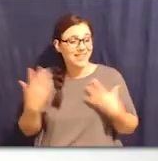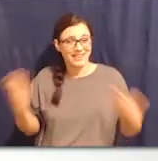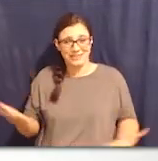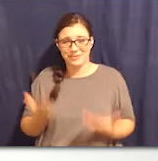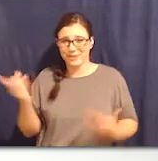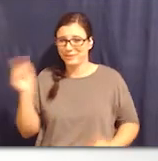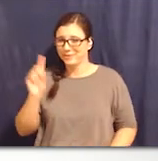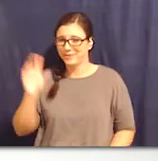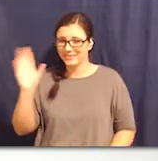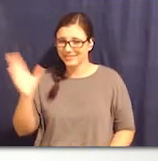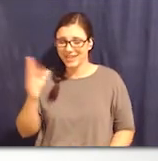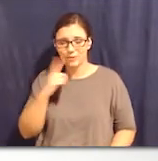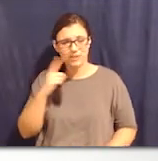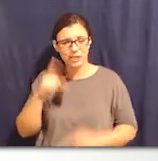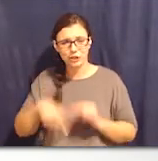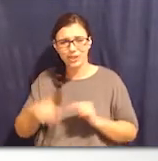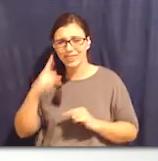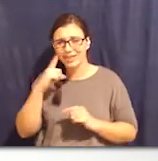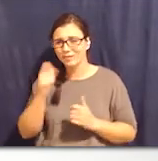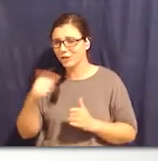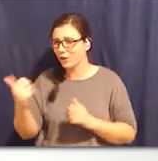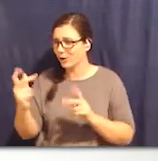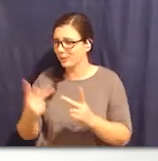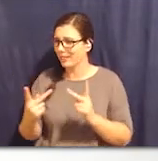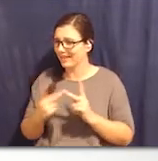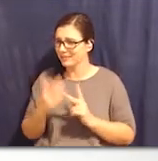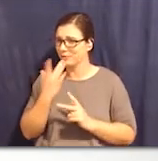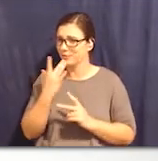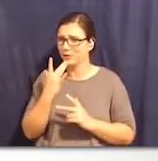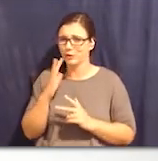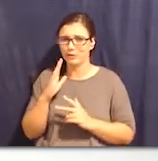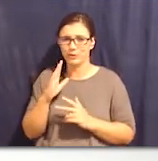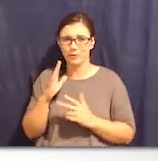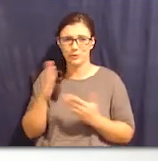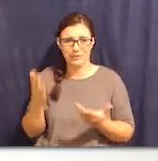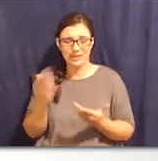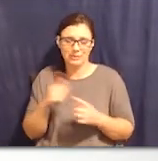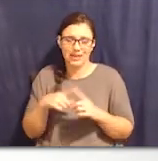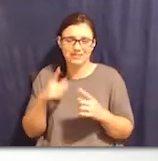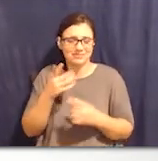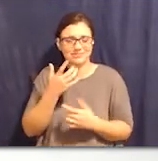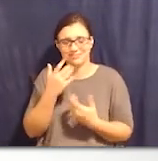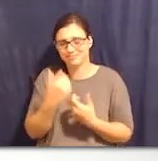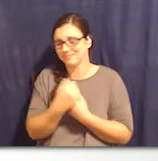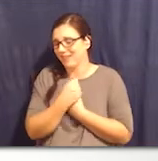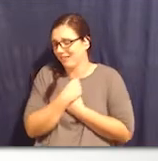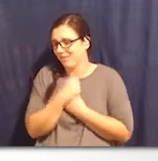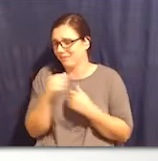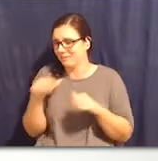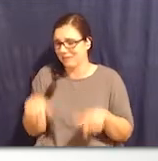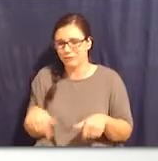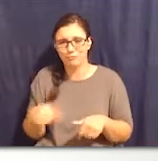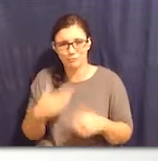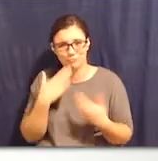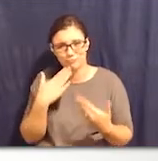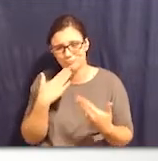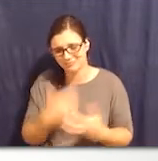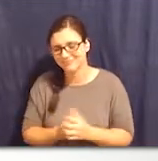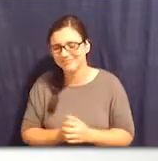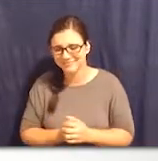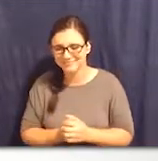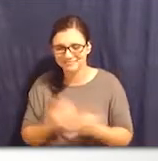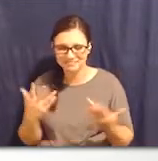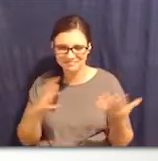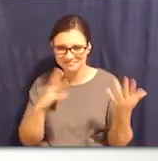anyway, it is a delight to be here, and I couldn't think of any other place I'd rather be than right now and being with you. Thank you.